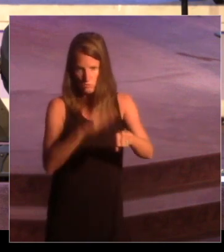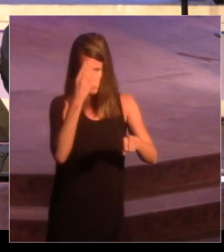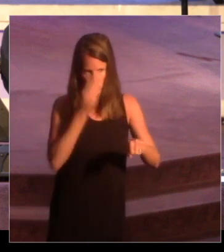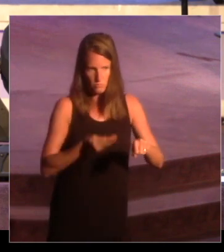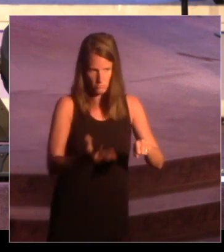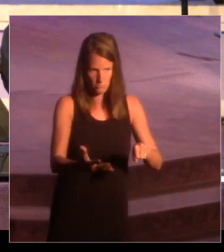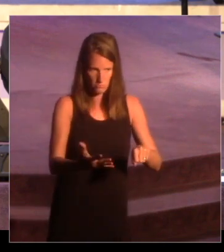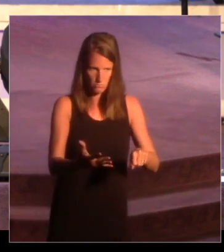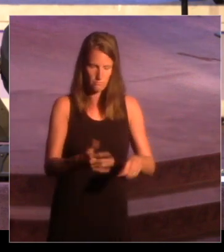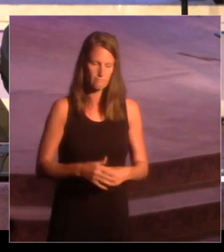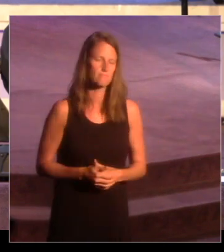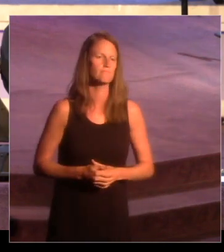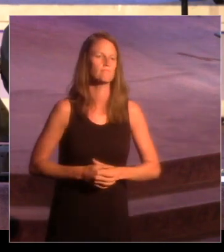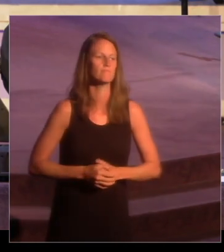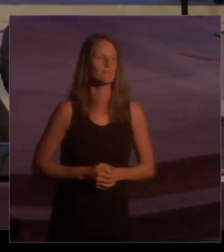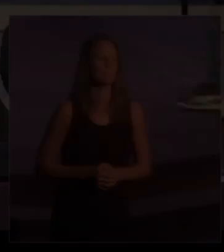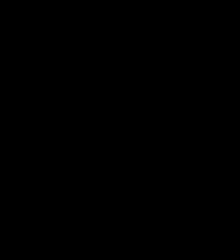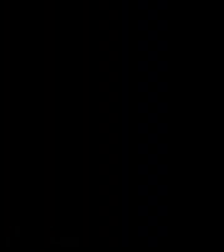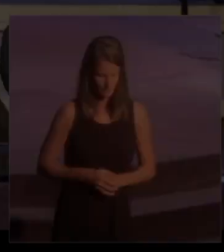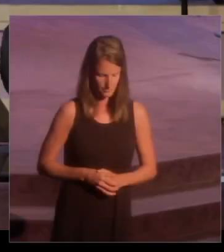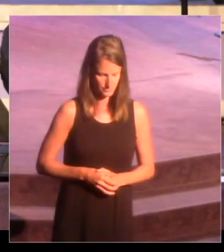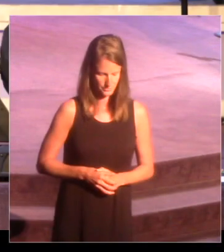heads up, but let's turn and watch this.